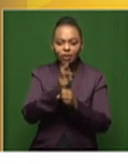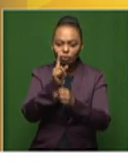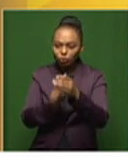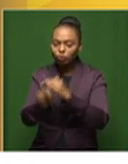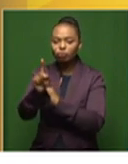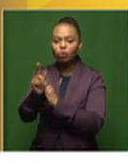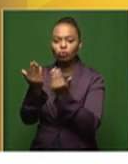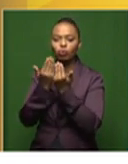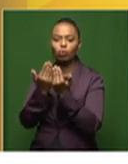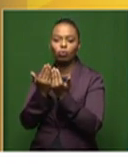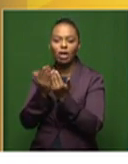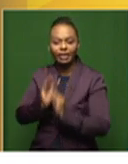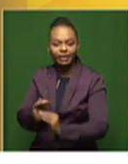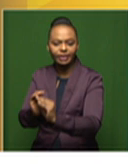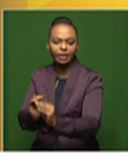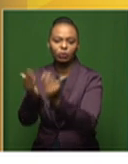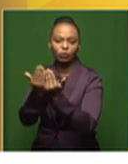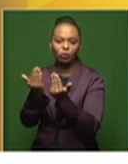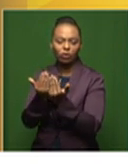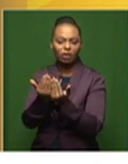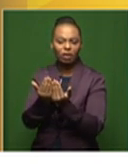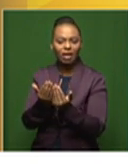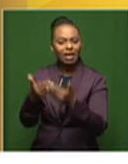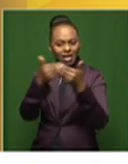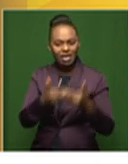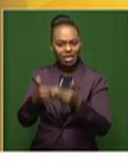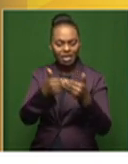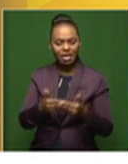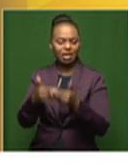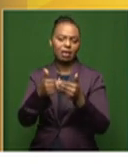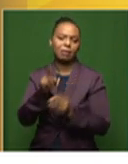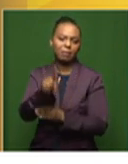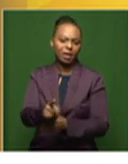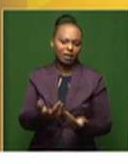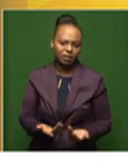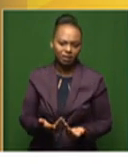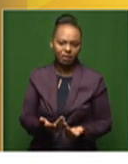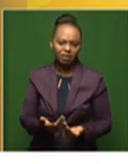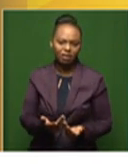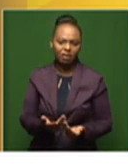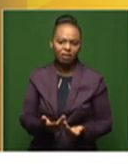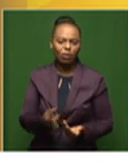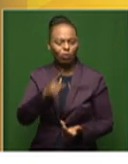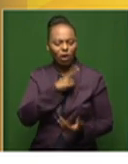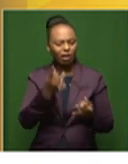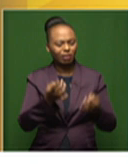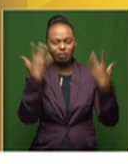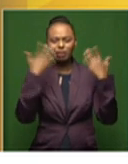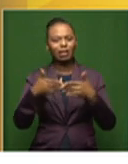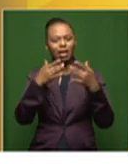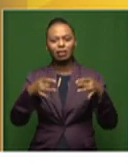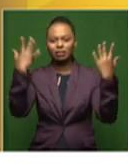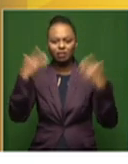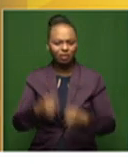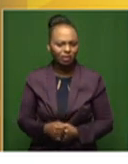as well so that they can teach these children. So we can't be regular. And our argument is not because we hate people getting education. Our